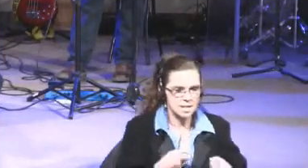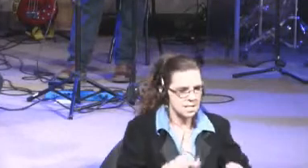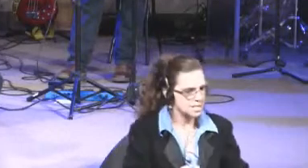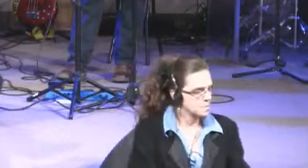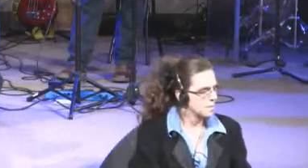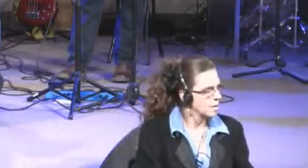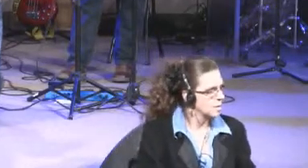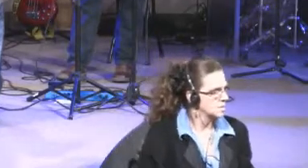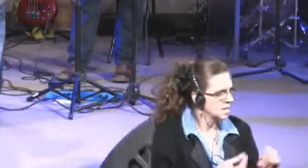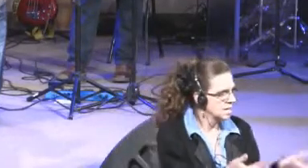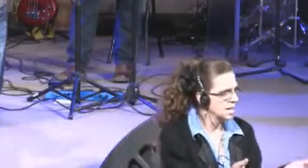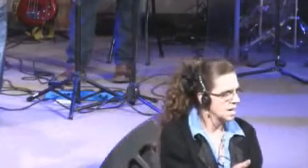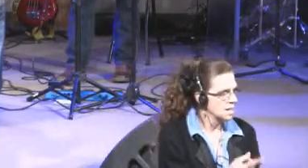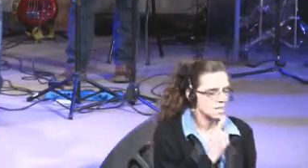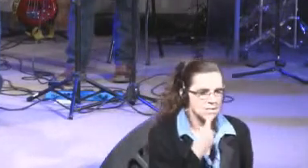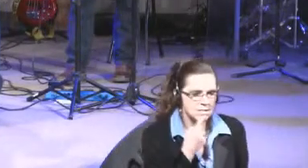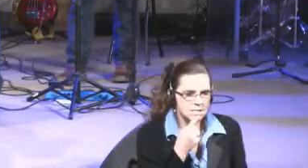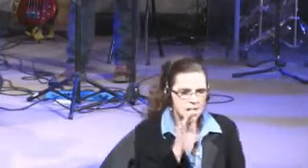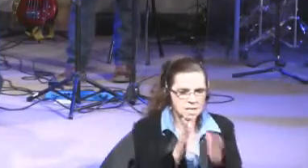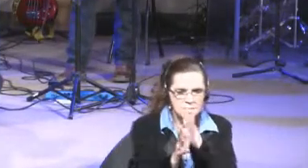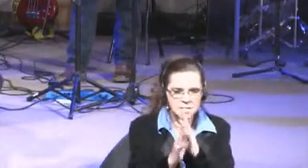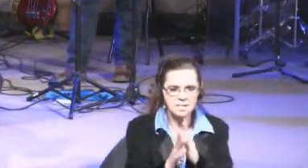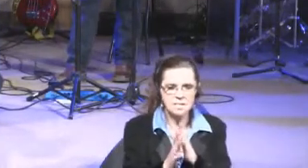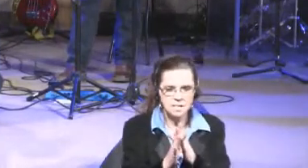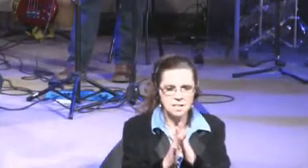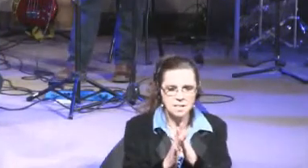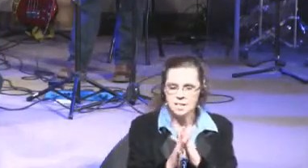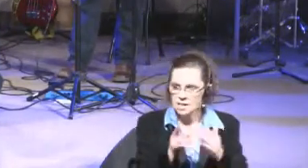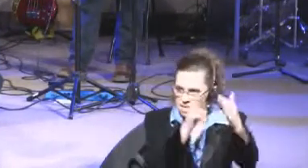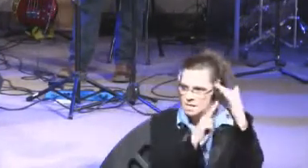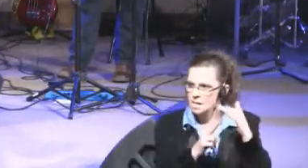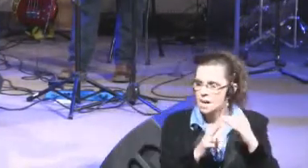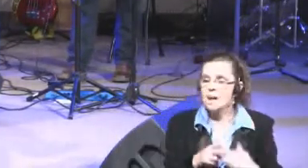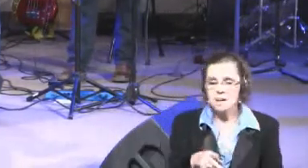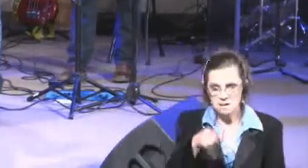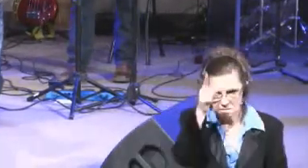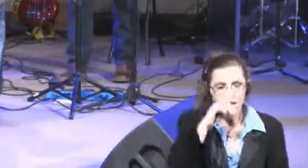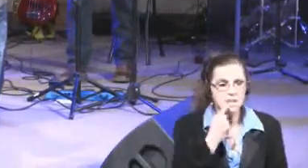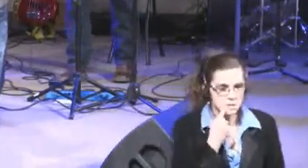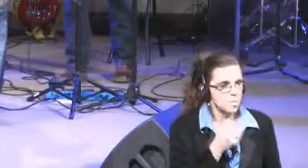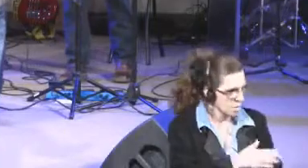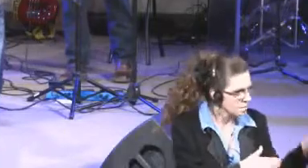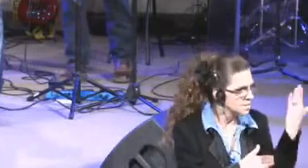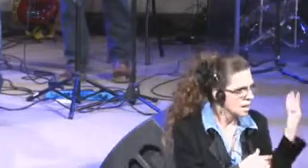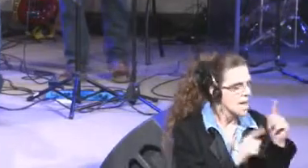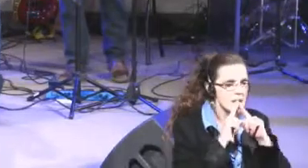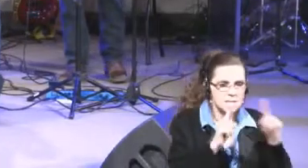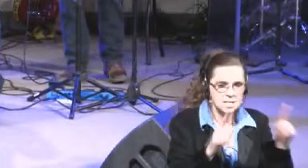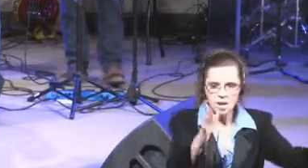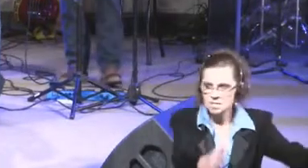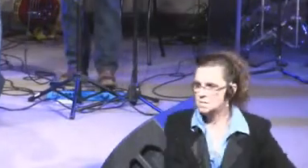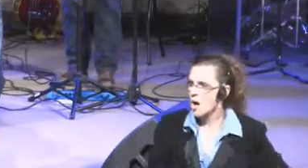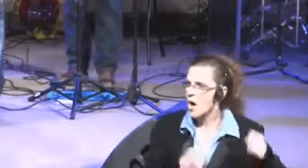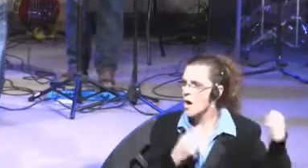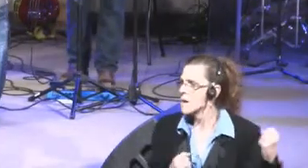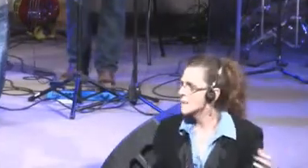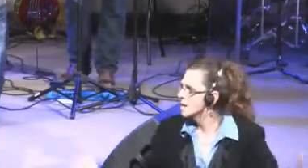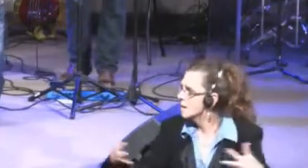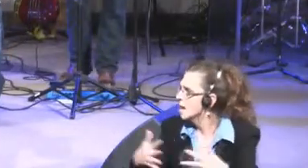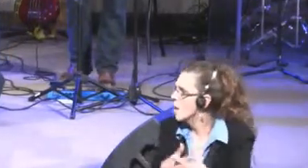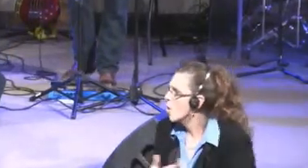and the interpretation. This morning we believe that God has spoken to us and that he's calling his army together. How many knows that